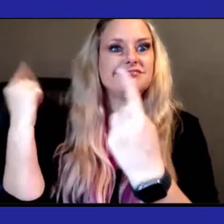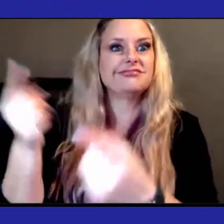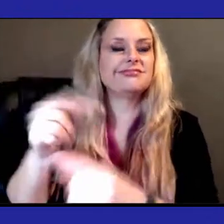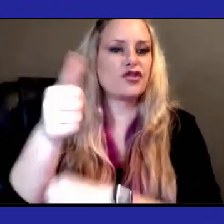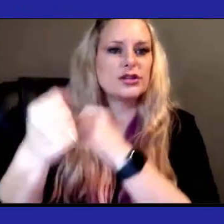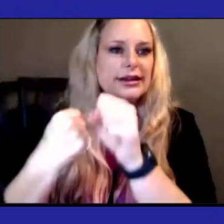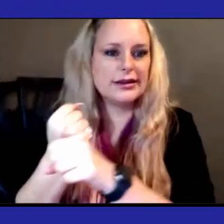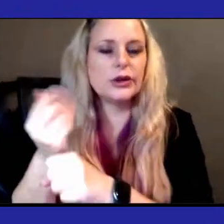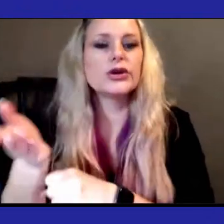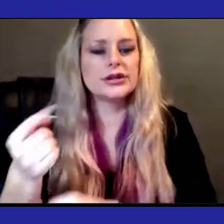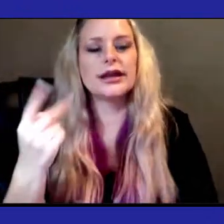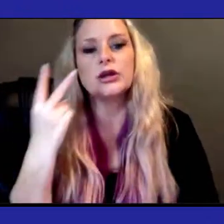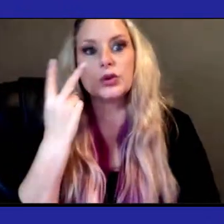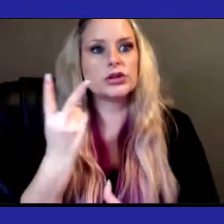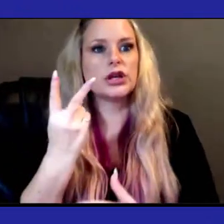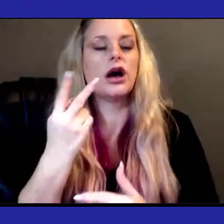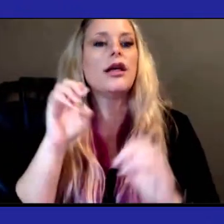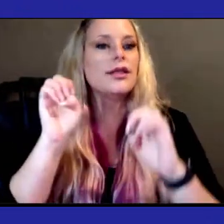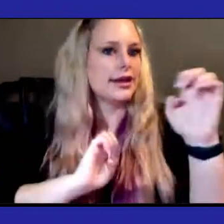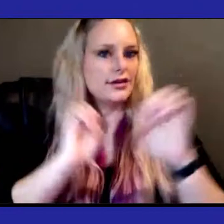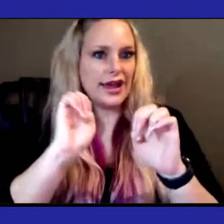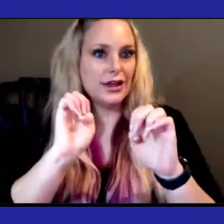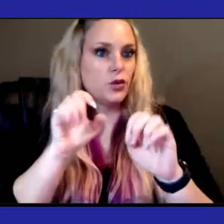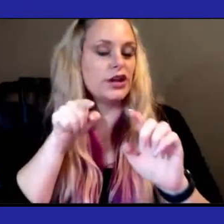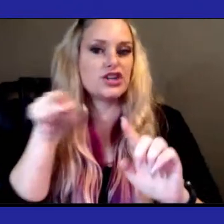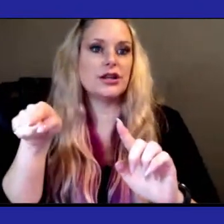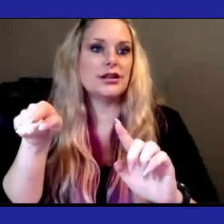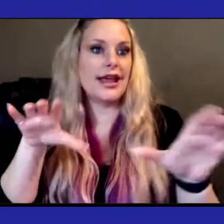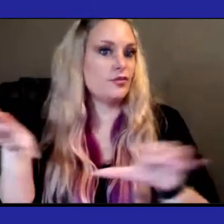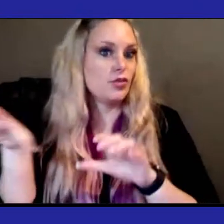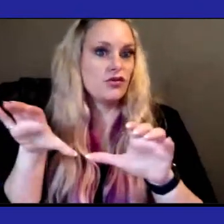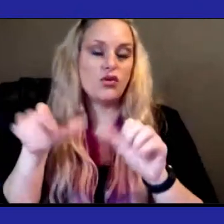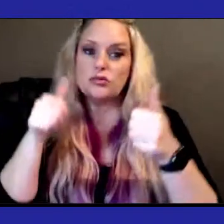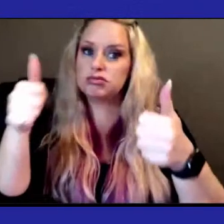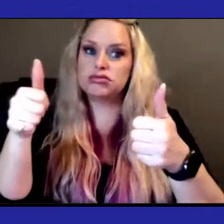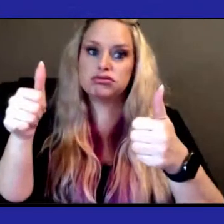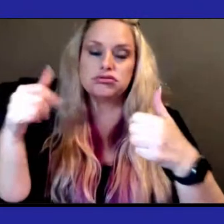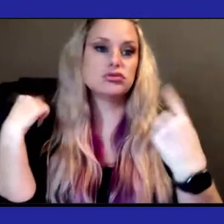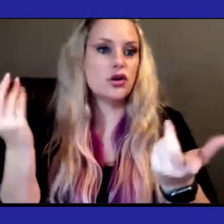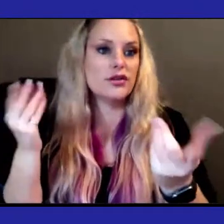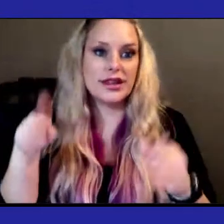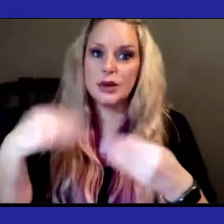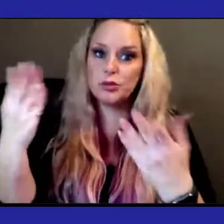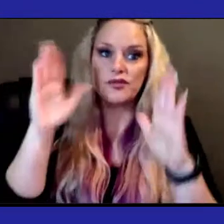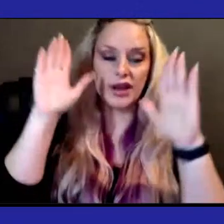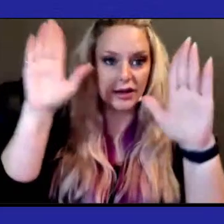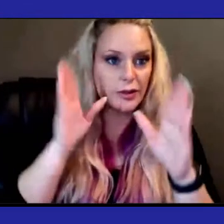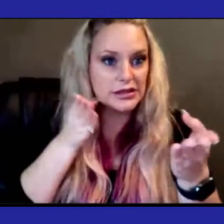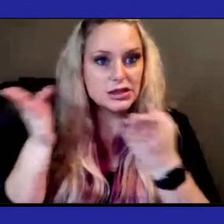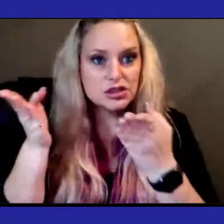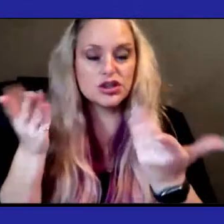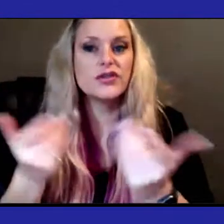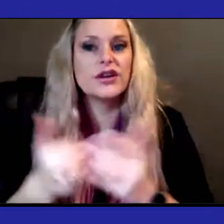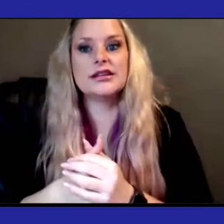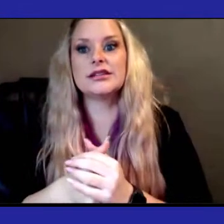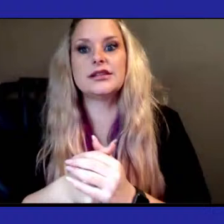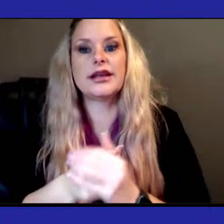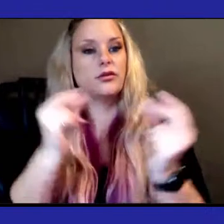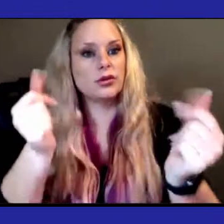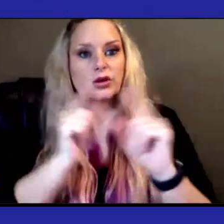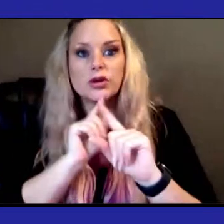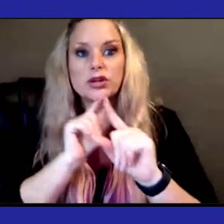from the evaluation, they performed excellent to date. So they perform great service. They're very responsive. So we haven't had any issues with them. That's